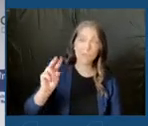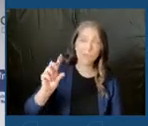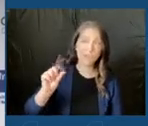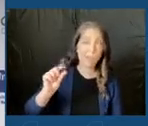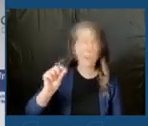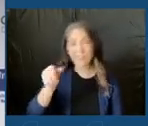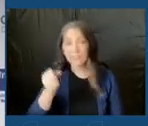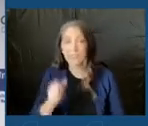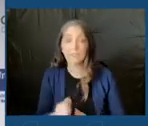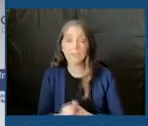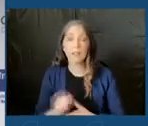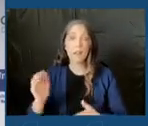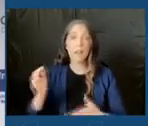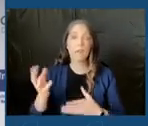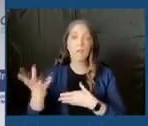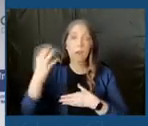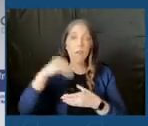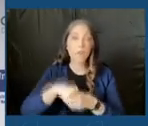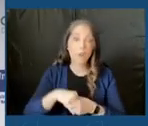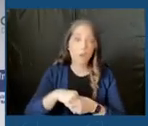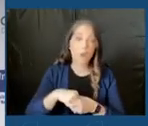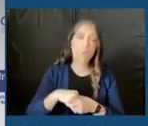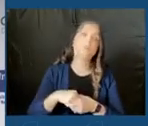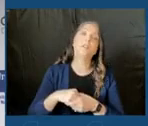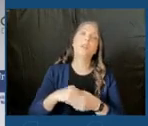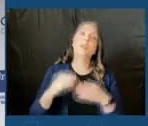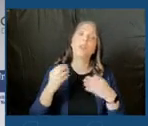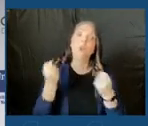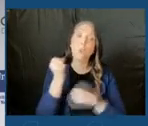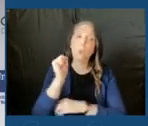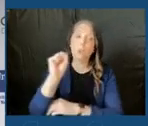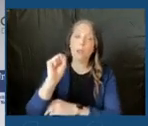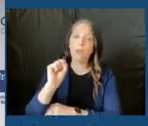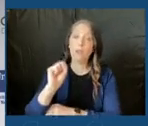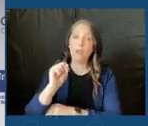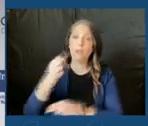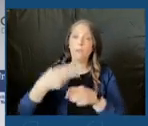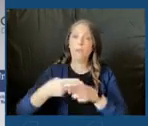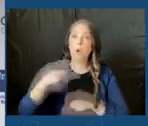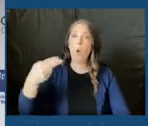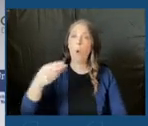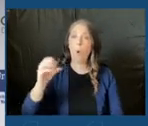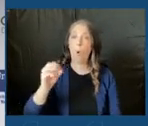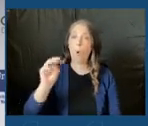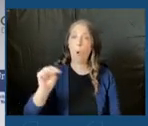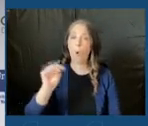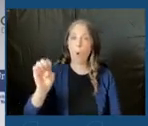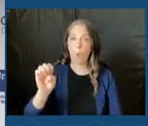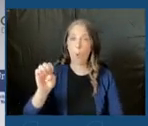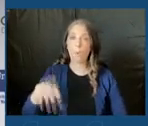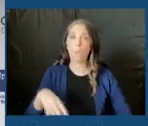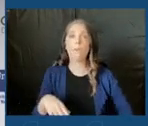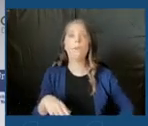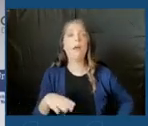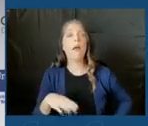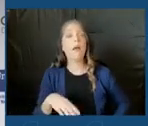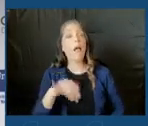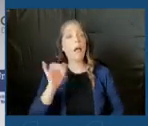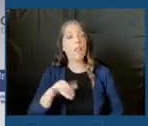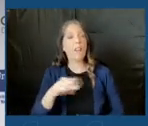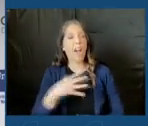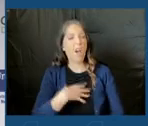of a movement called HOME, Housing Opportunities Made Equal. And in this white working class neighborhood, they worked to make sure